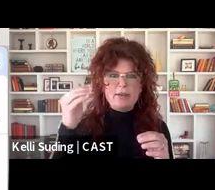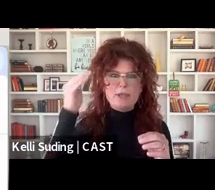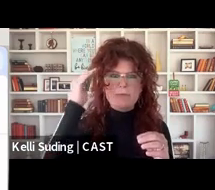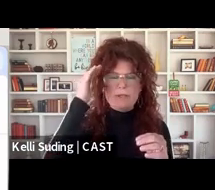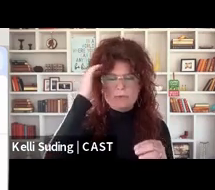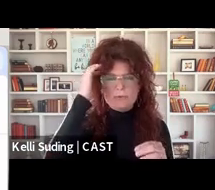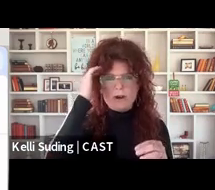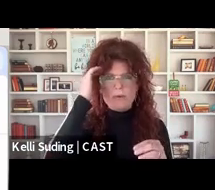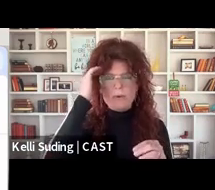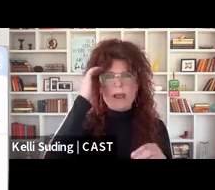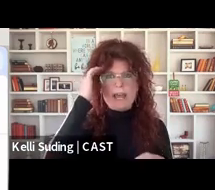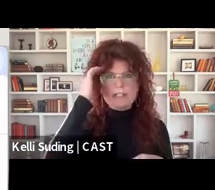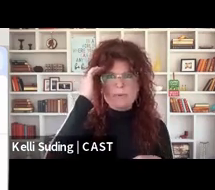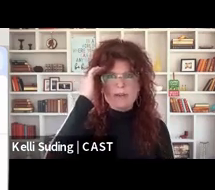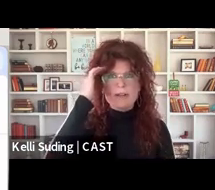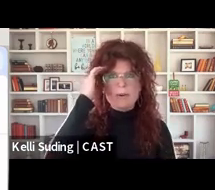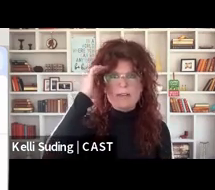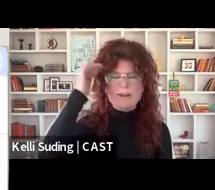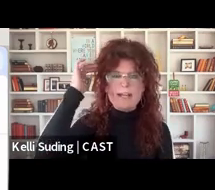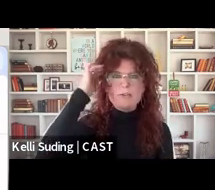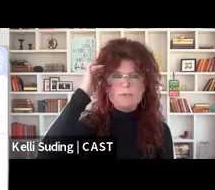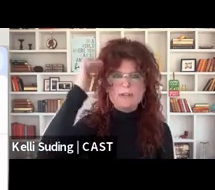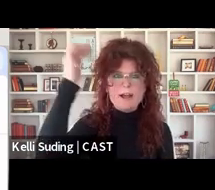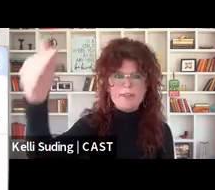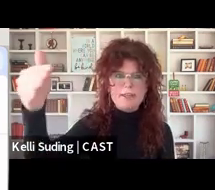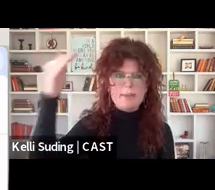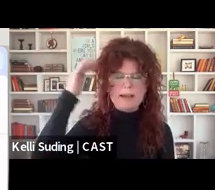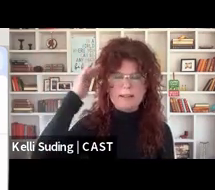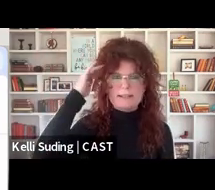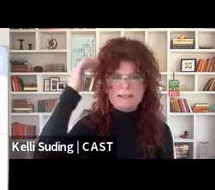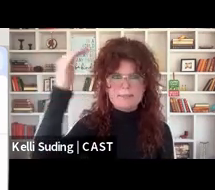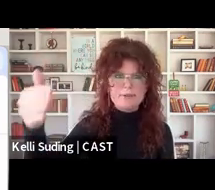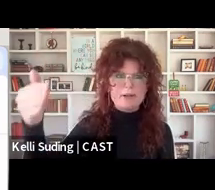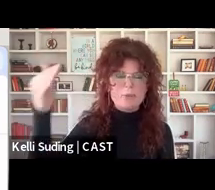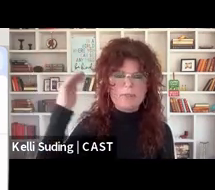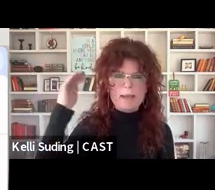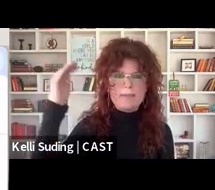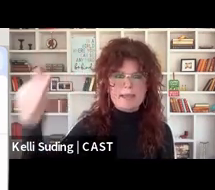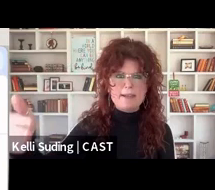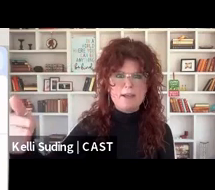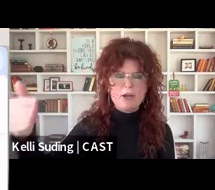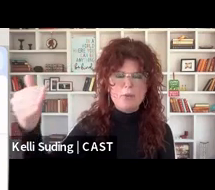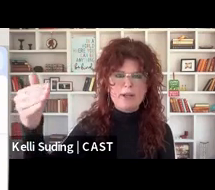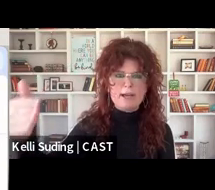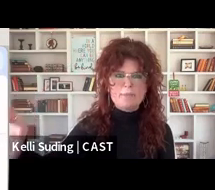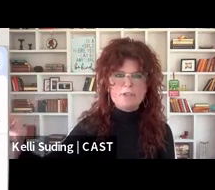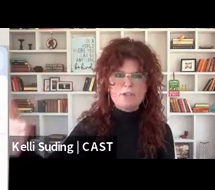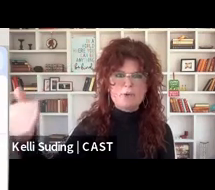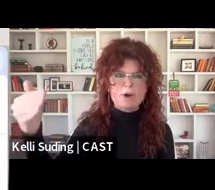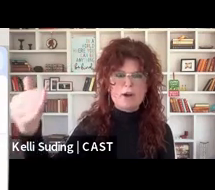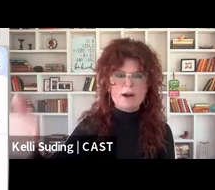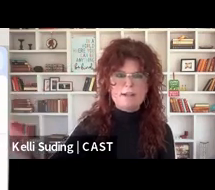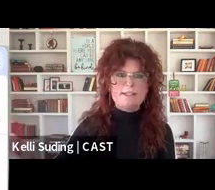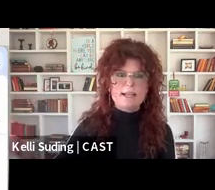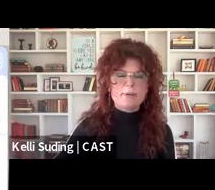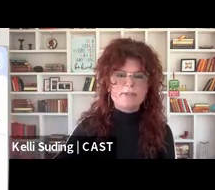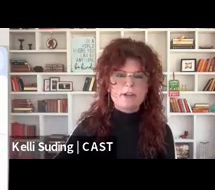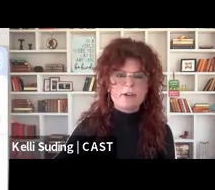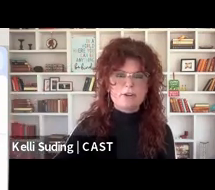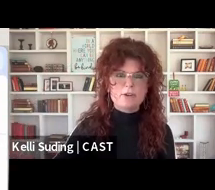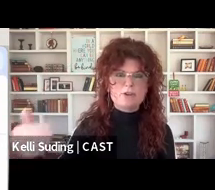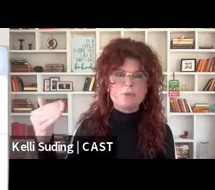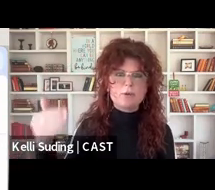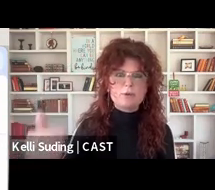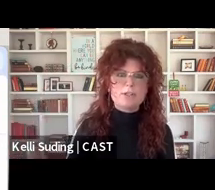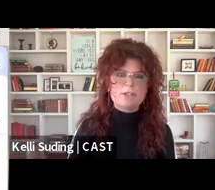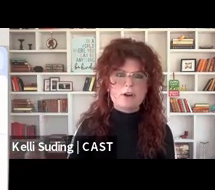And thinking our hats were on, like, okay, if I knew nothing about accessibility or what that meant when it comes to our content that we're giving